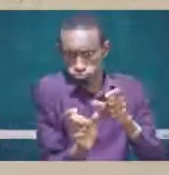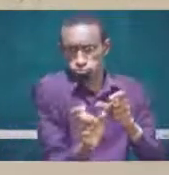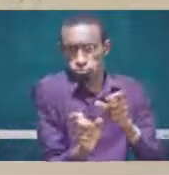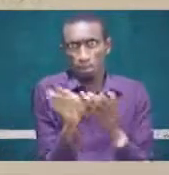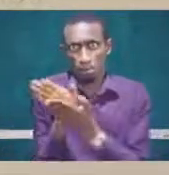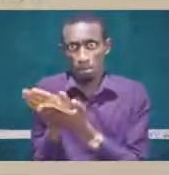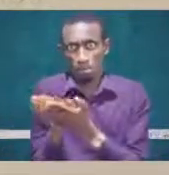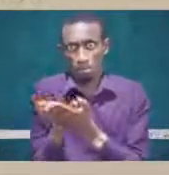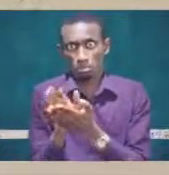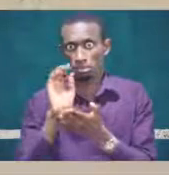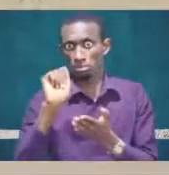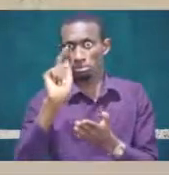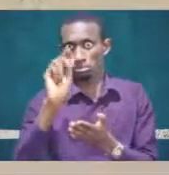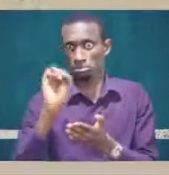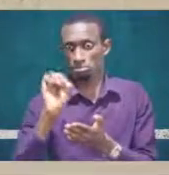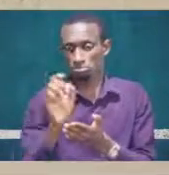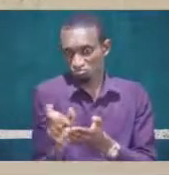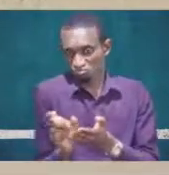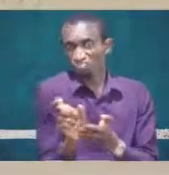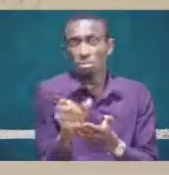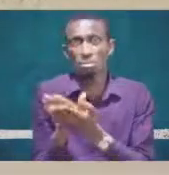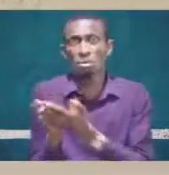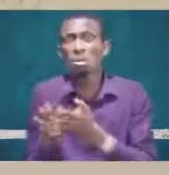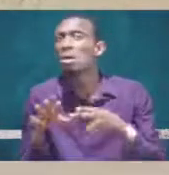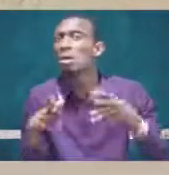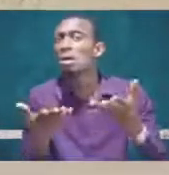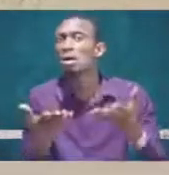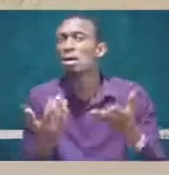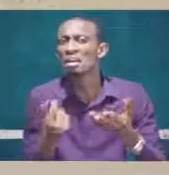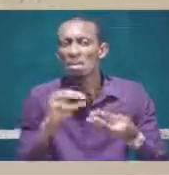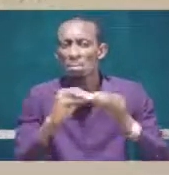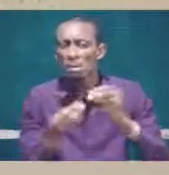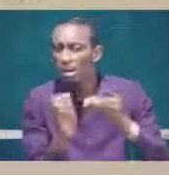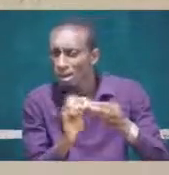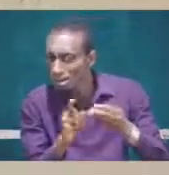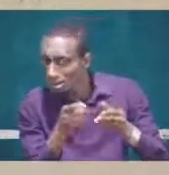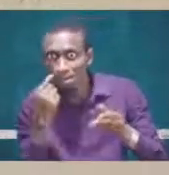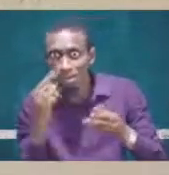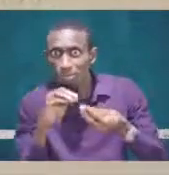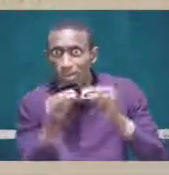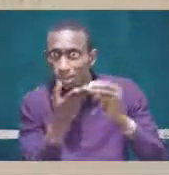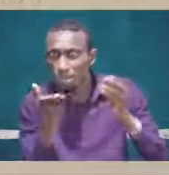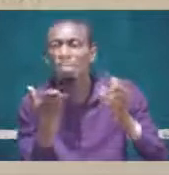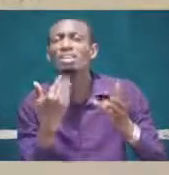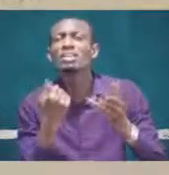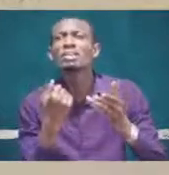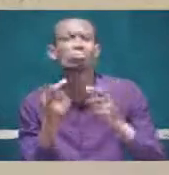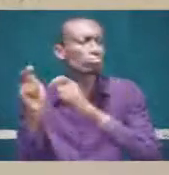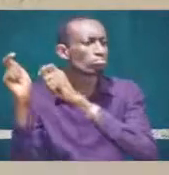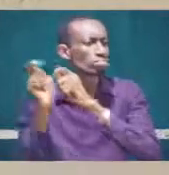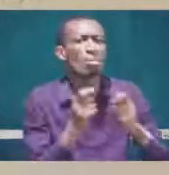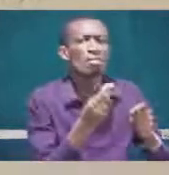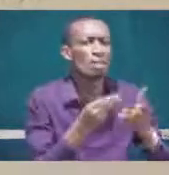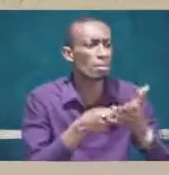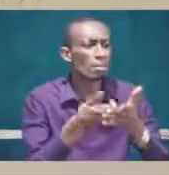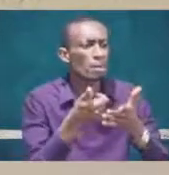cards, what about the way you have these digits written on and you're going to make an online transfer or you're going to make an online